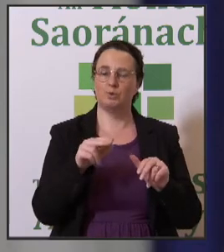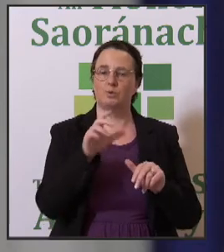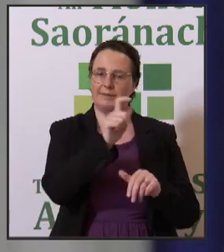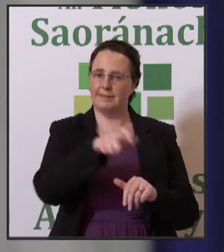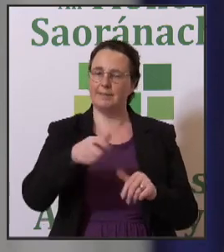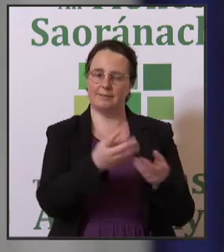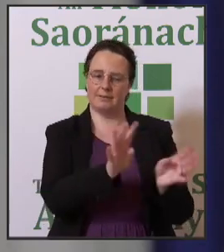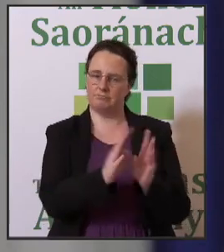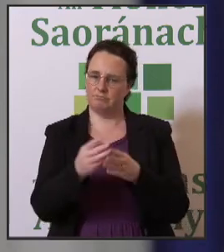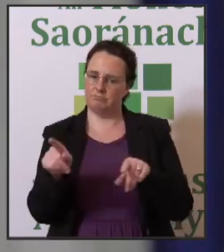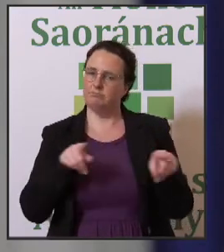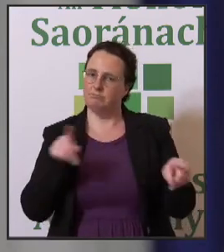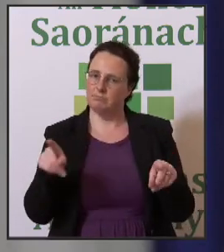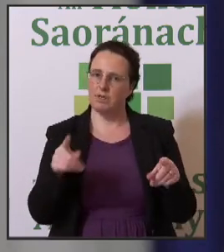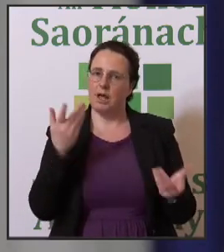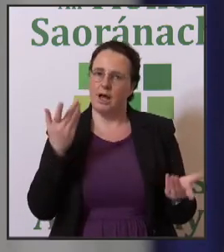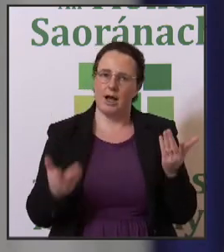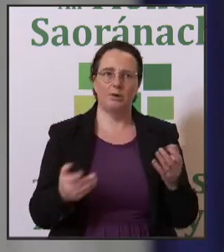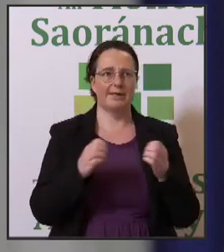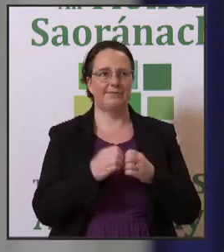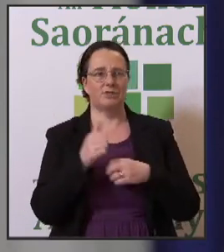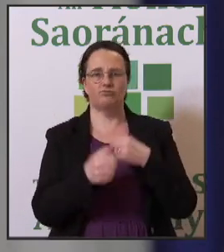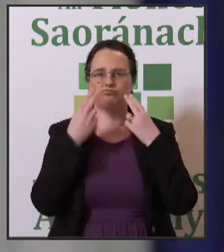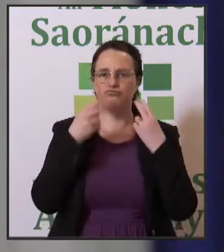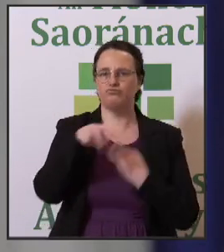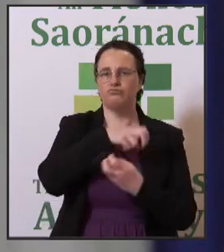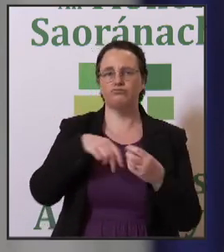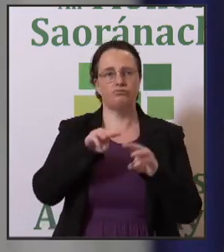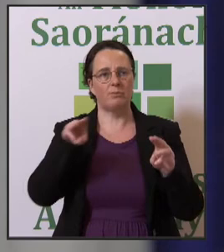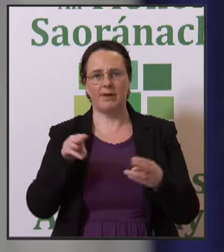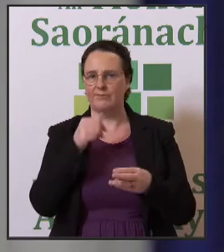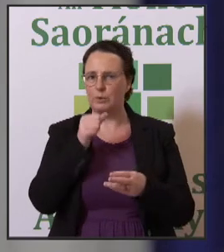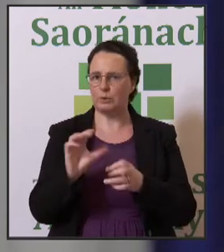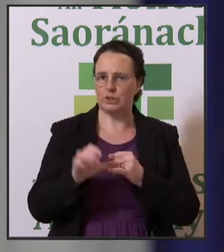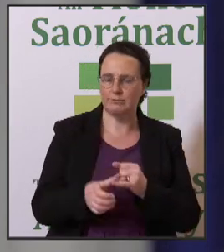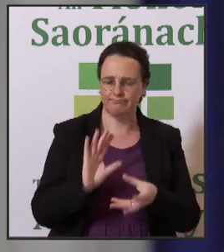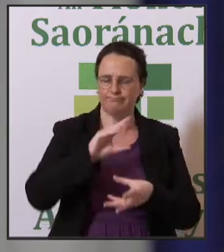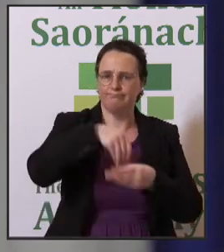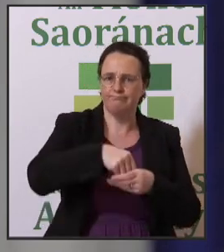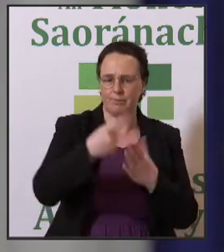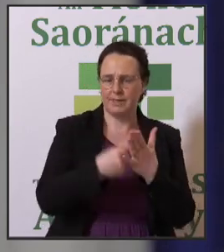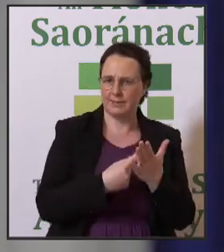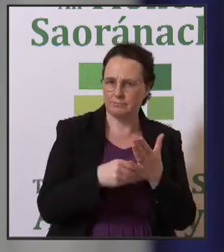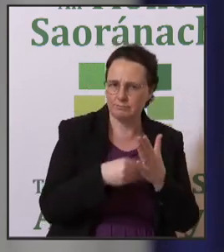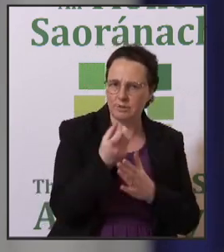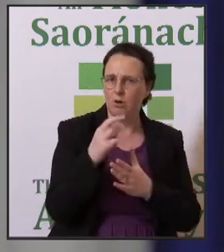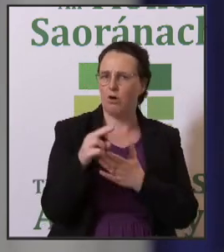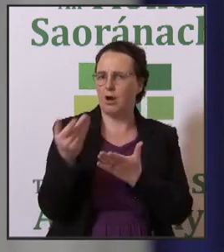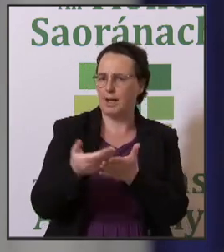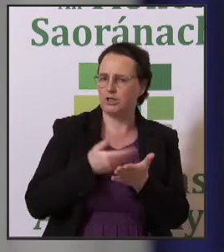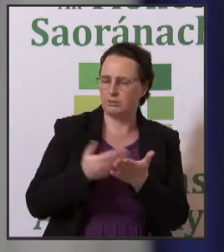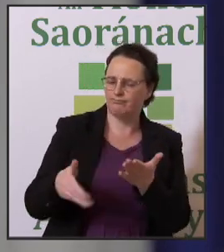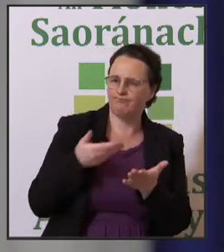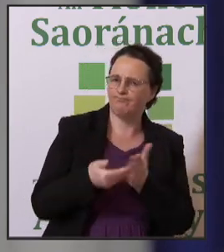means by which everyday people who normally don't get the opportunity to be involved in policy development or legislative